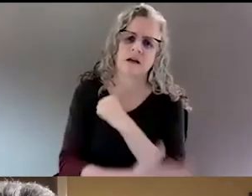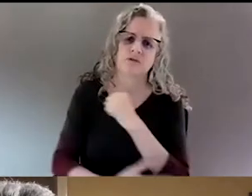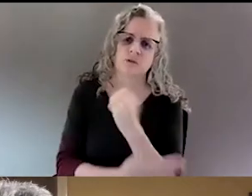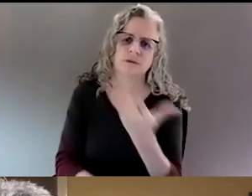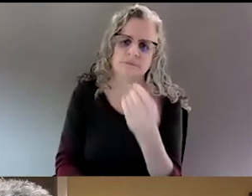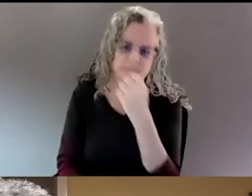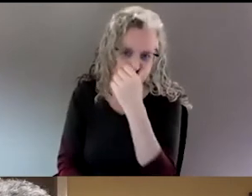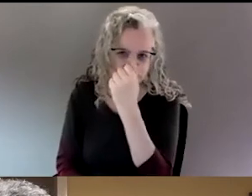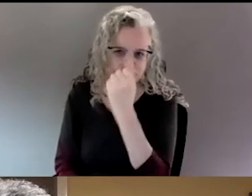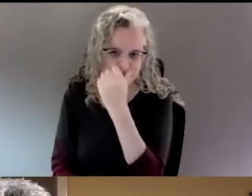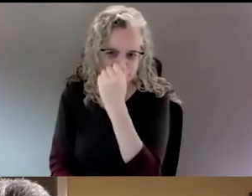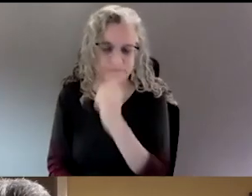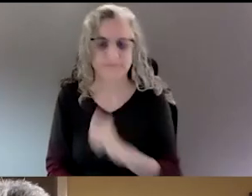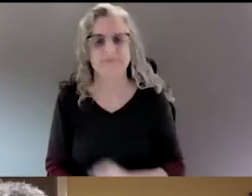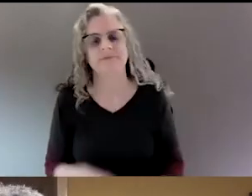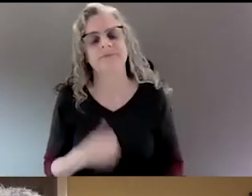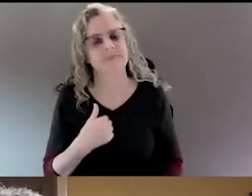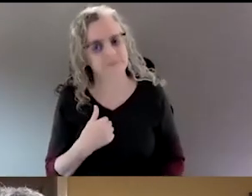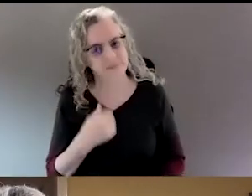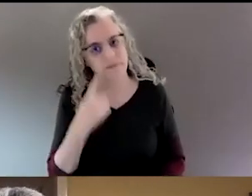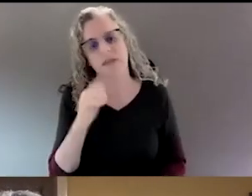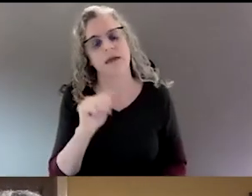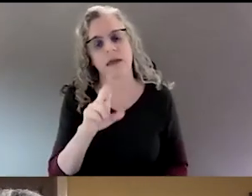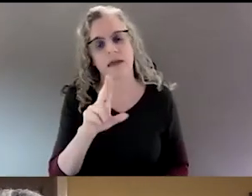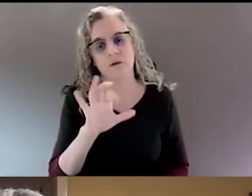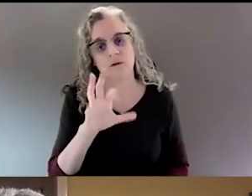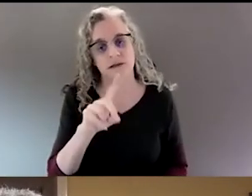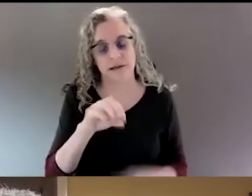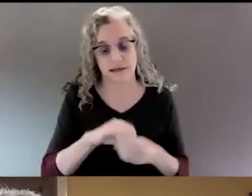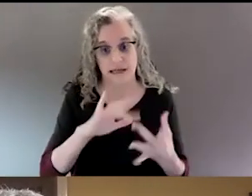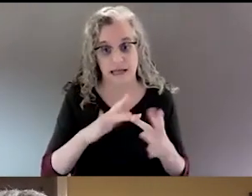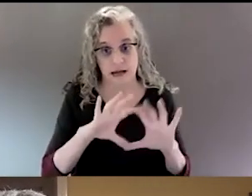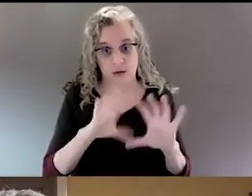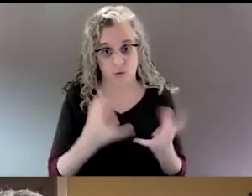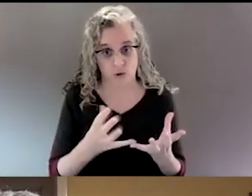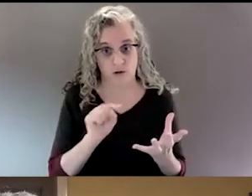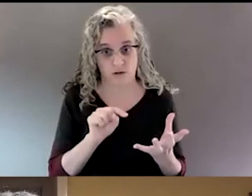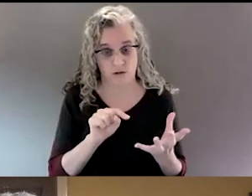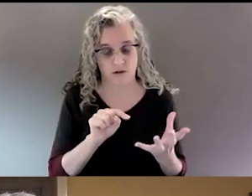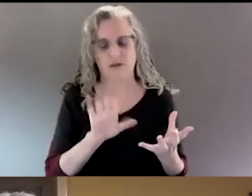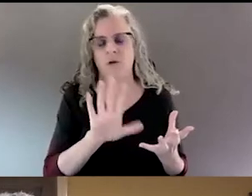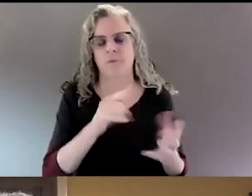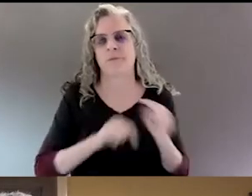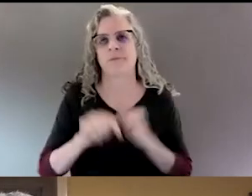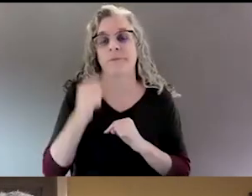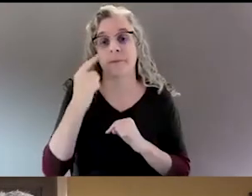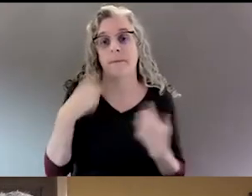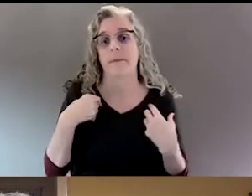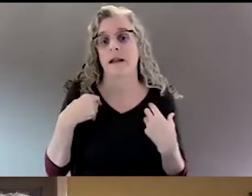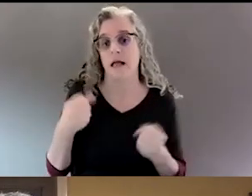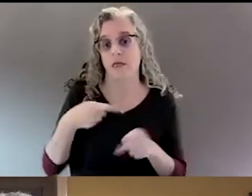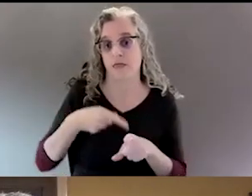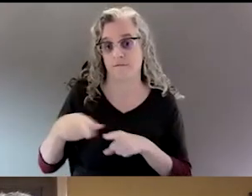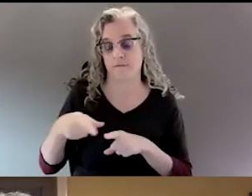AUCD in our network, so in mental health, the way people are treated